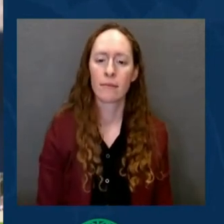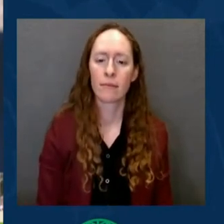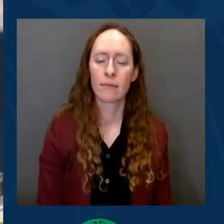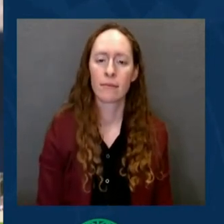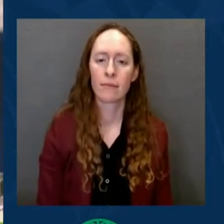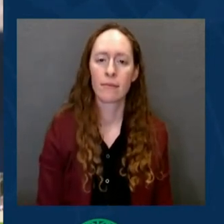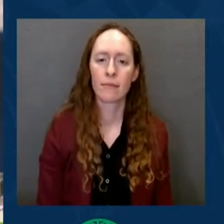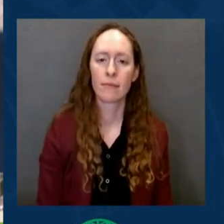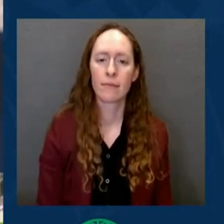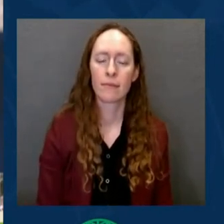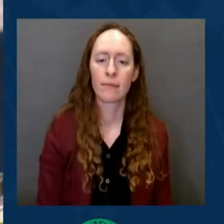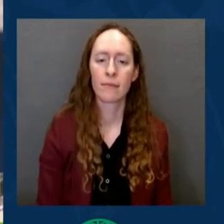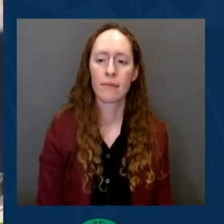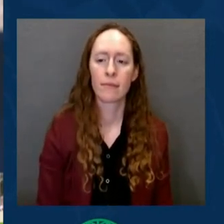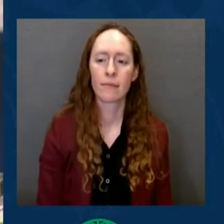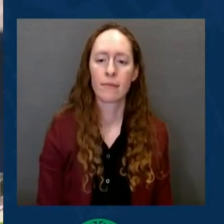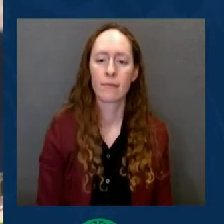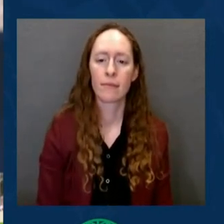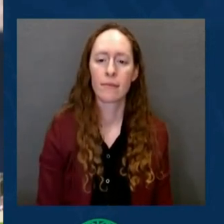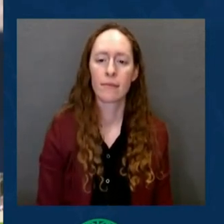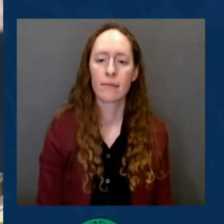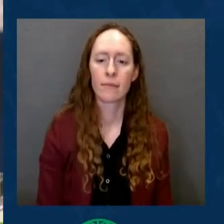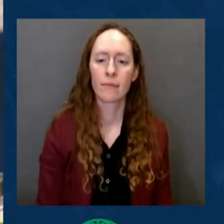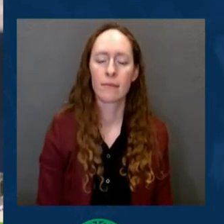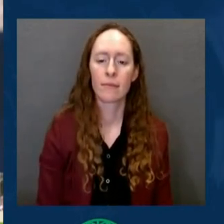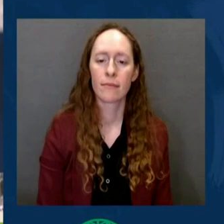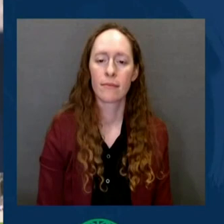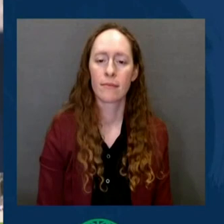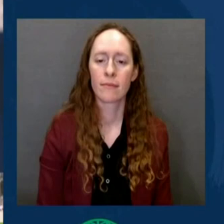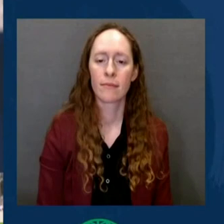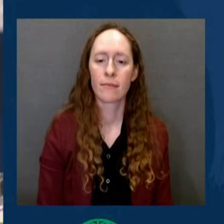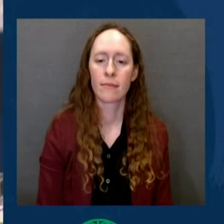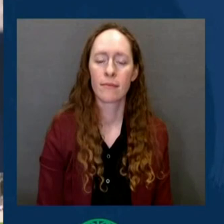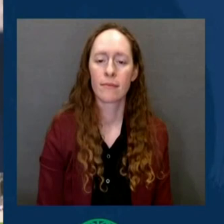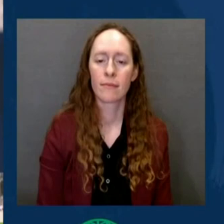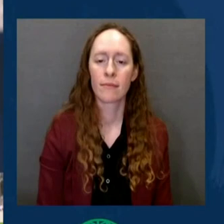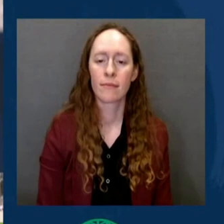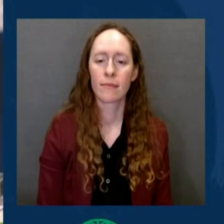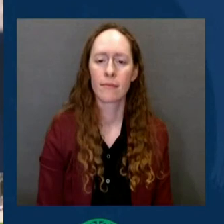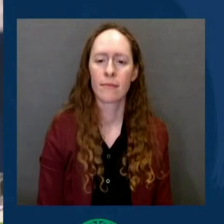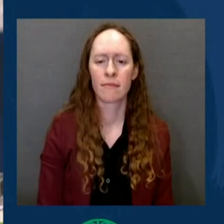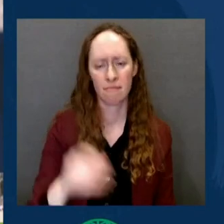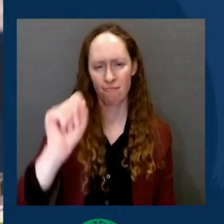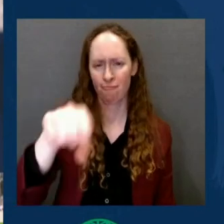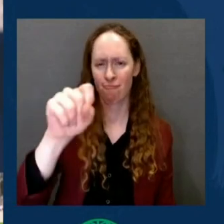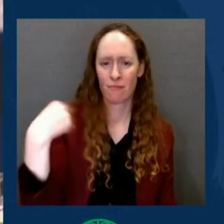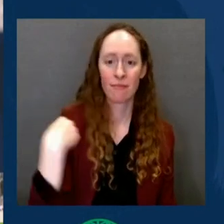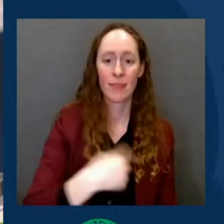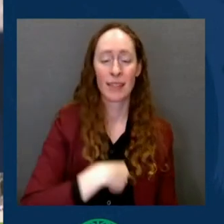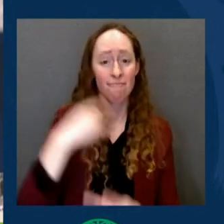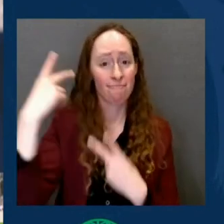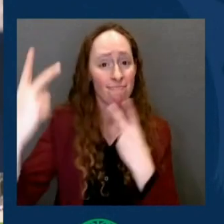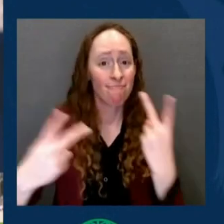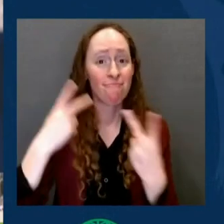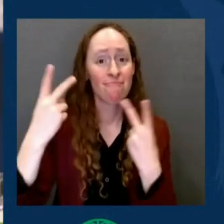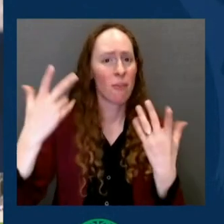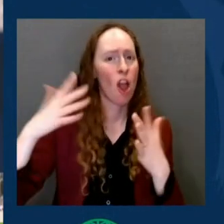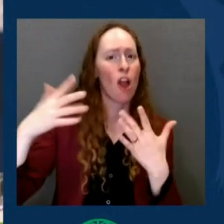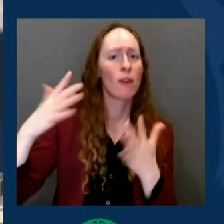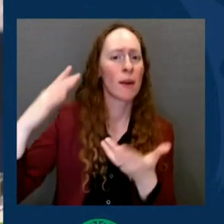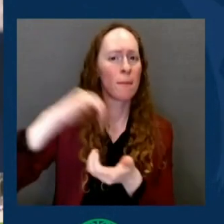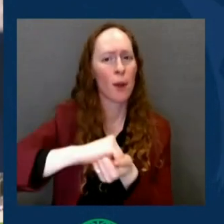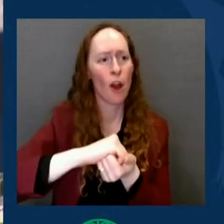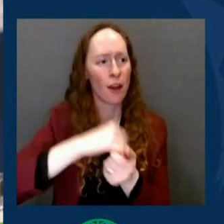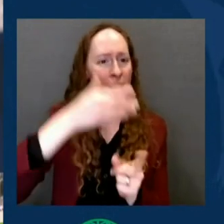by our American partner. And this is our wish, and the most ardent wish, is that the partnership with the United States